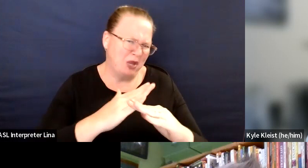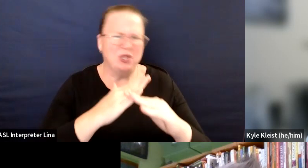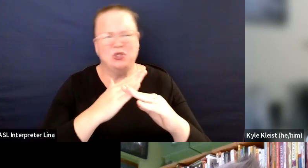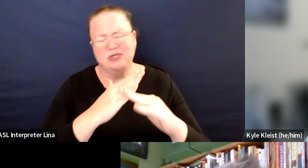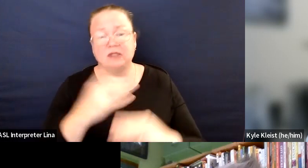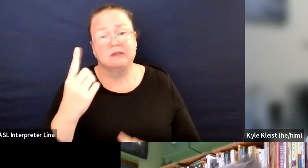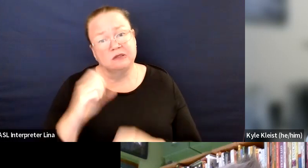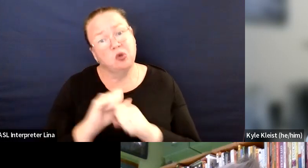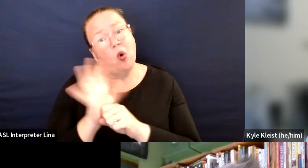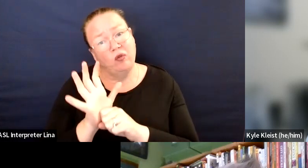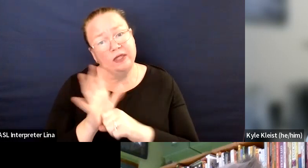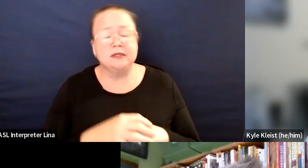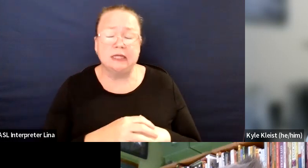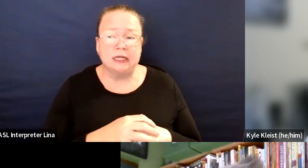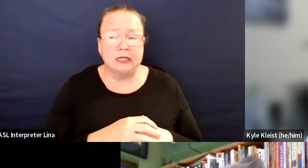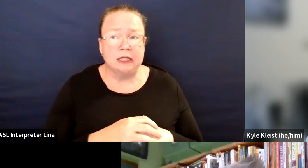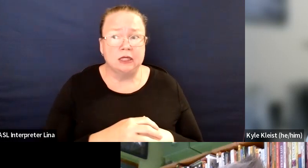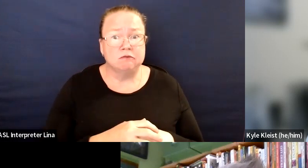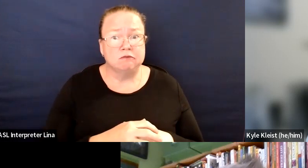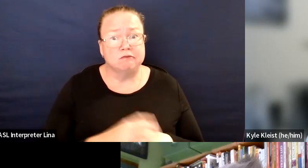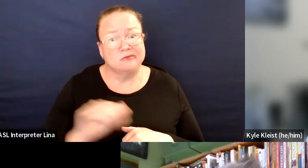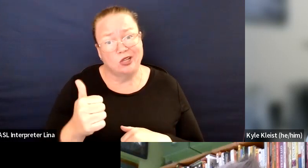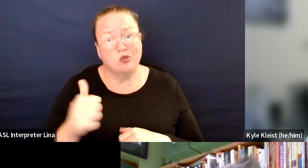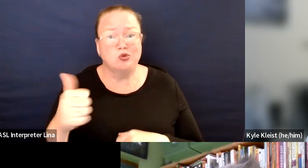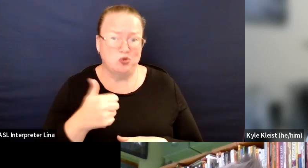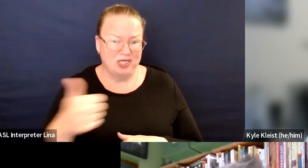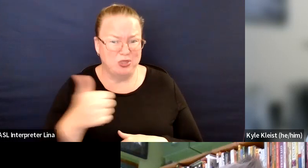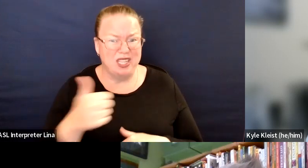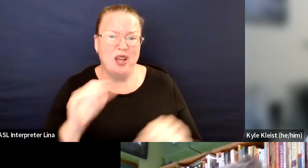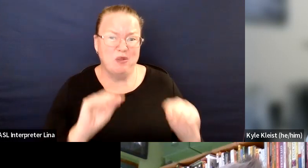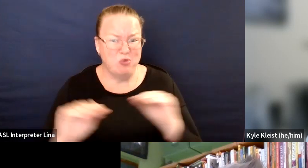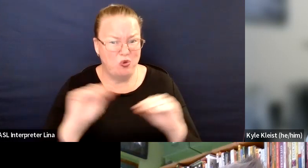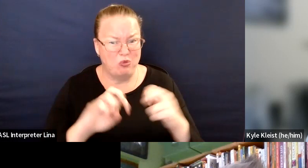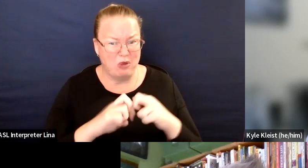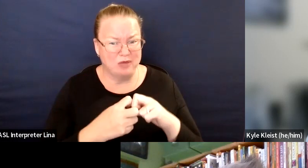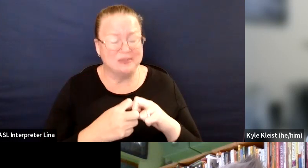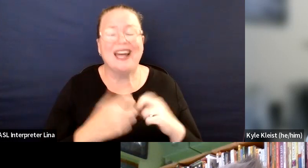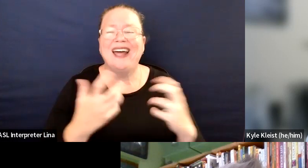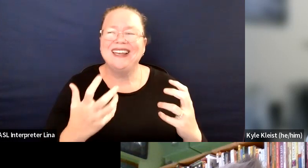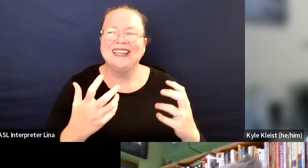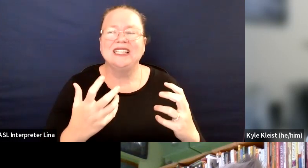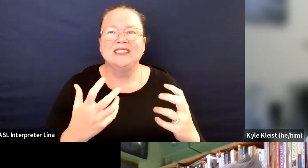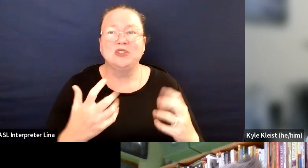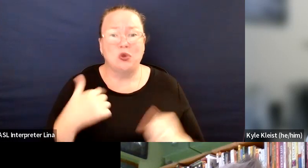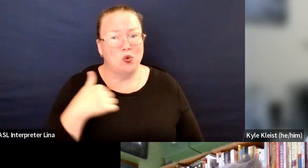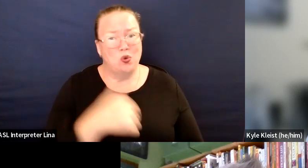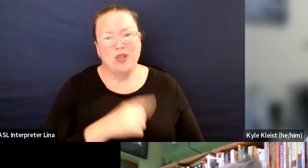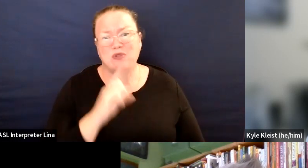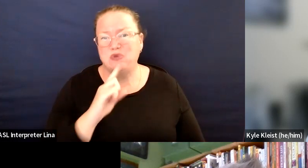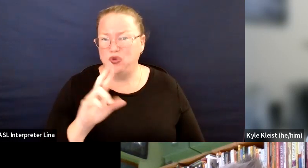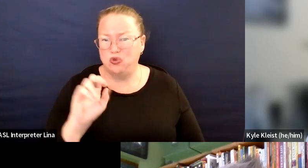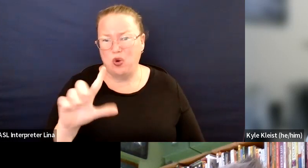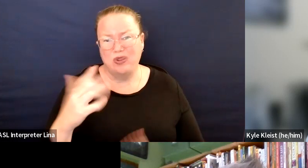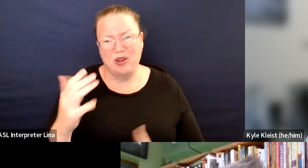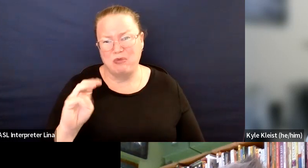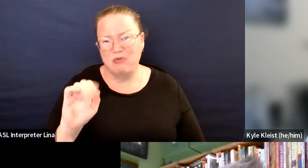One, COVID, and two, transportation and mobility, and three, we are very rural in Montana.